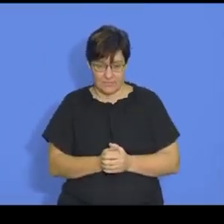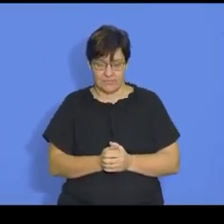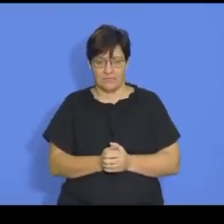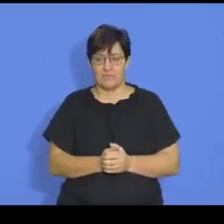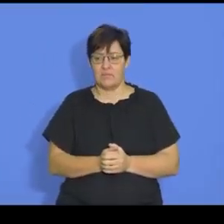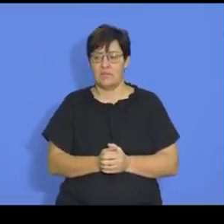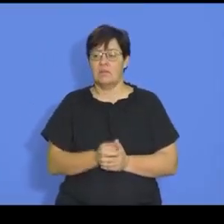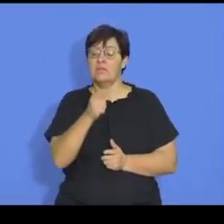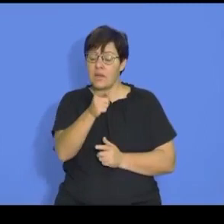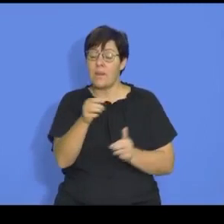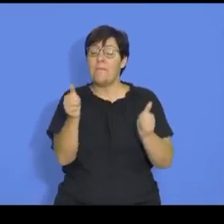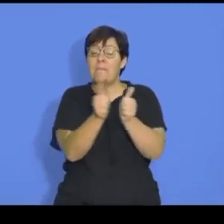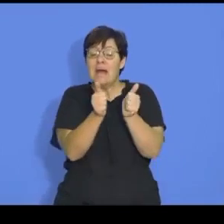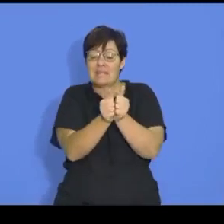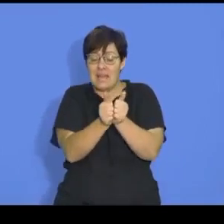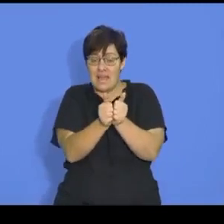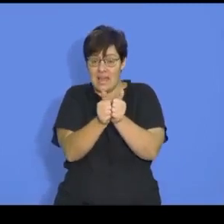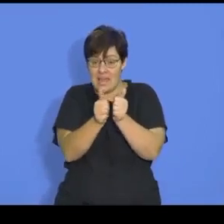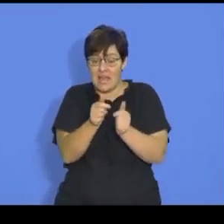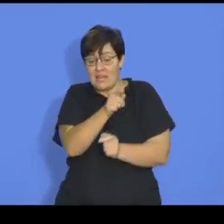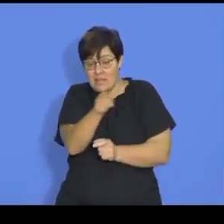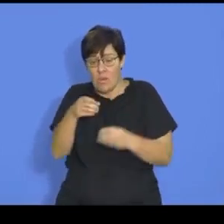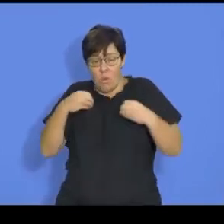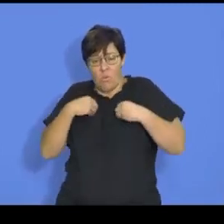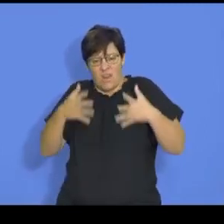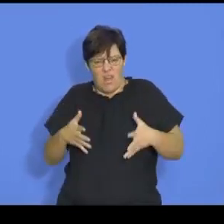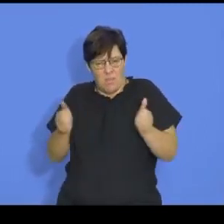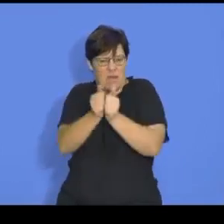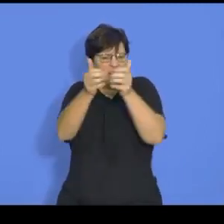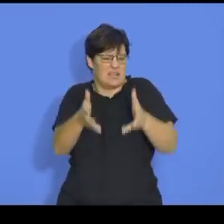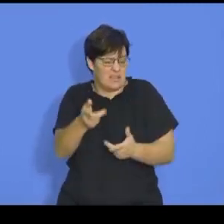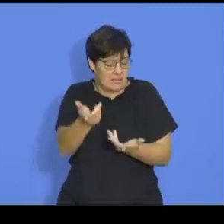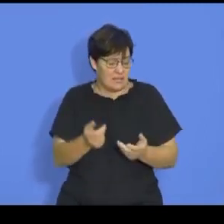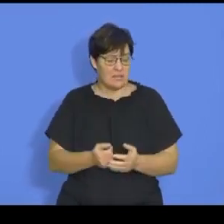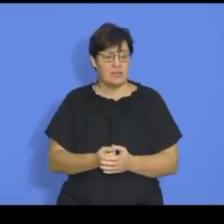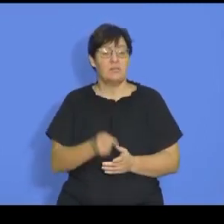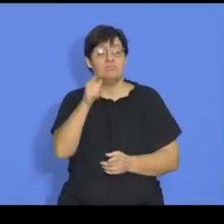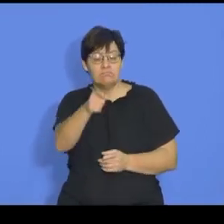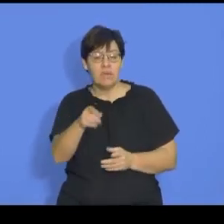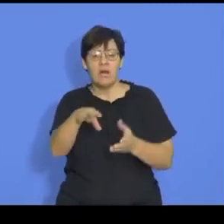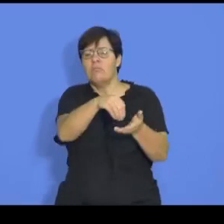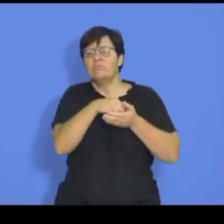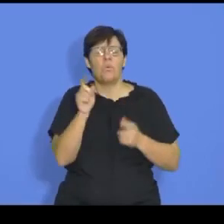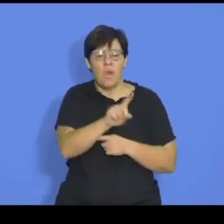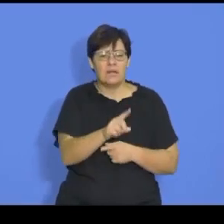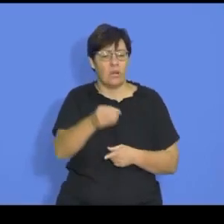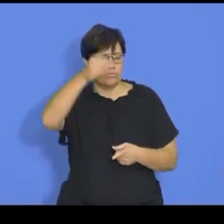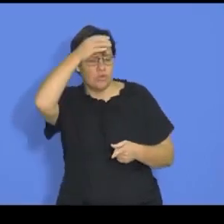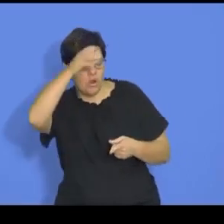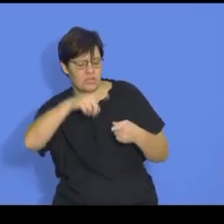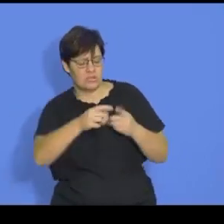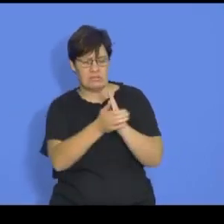in a partnership, the owners or the partners bring together knowledge,